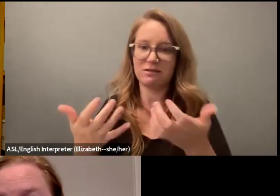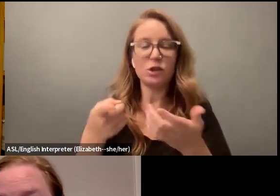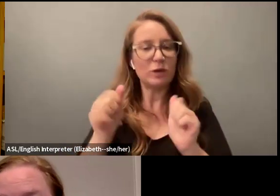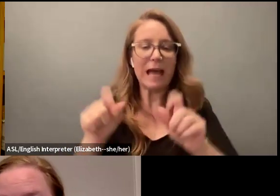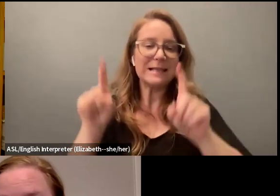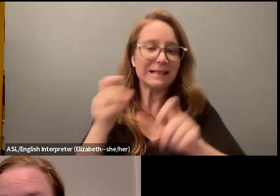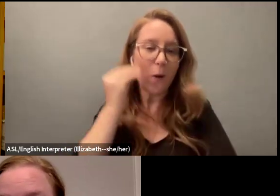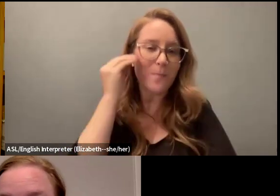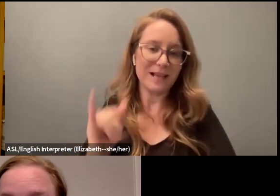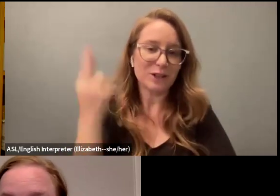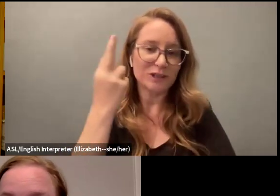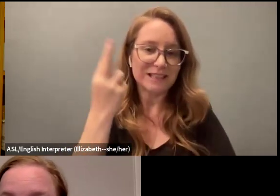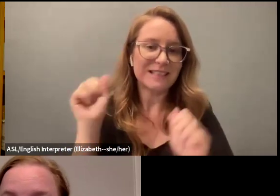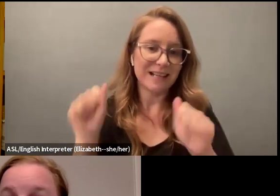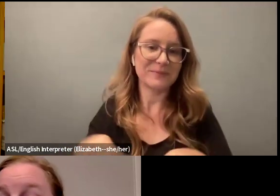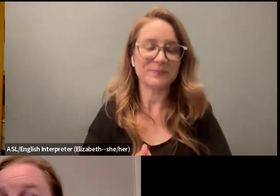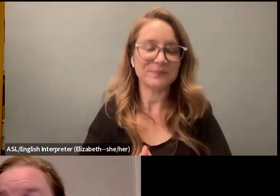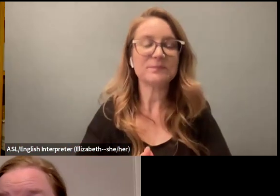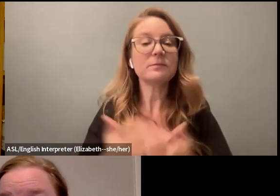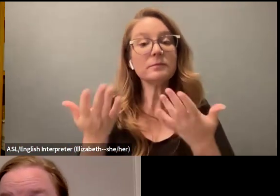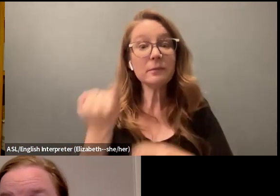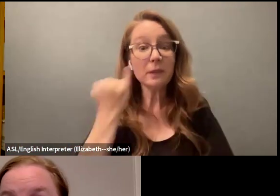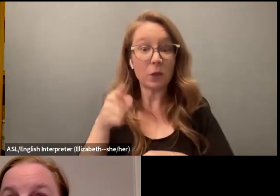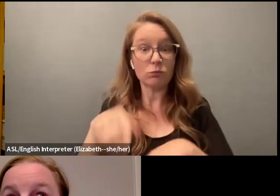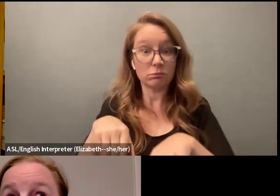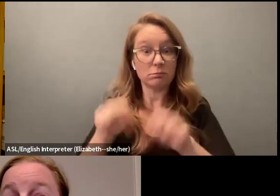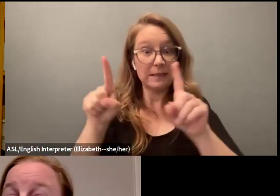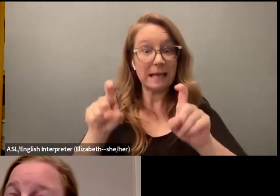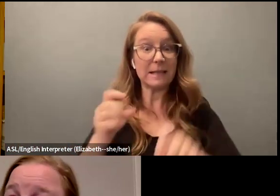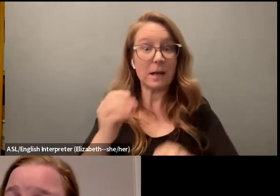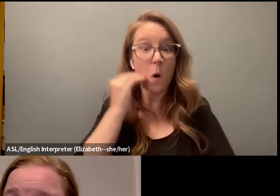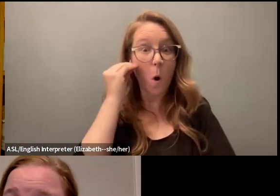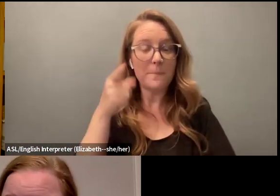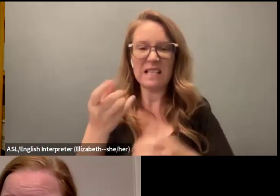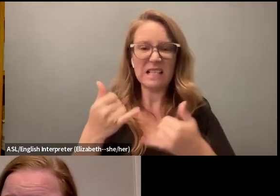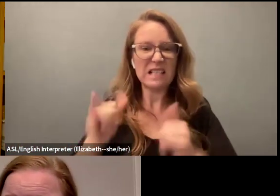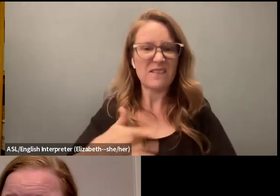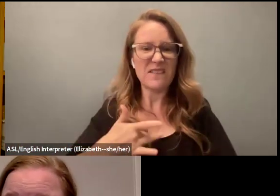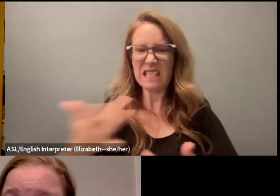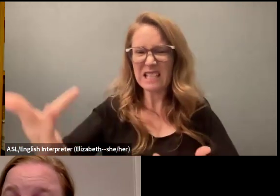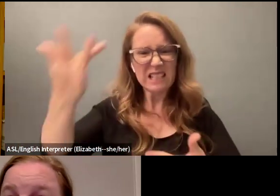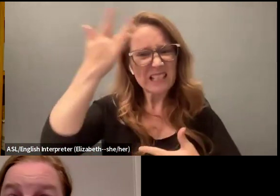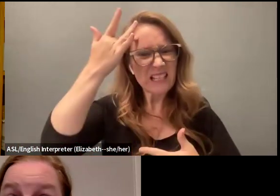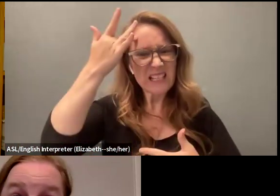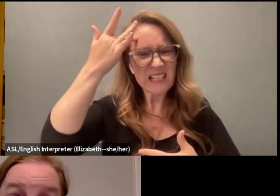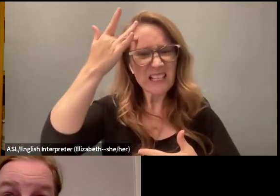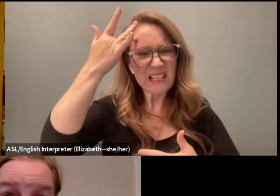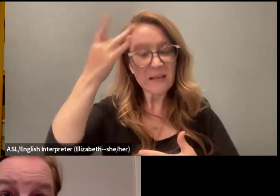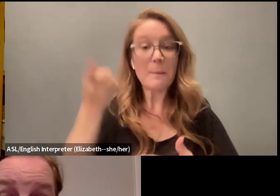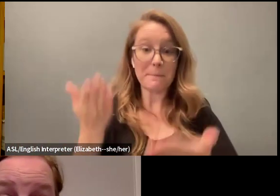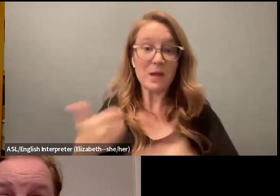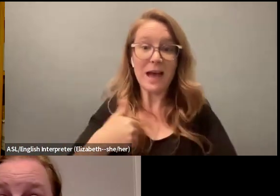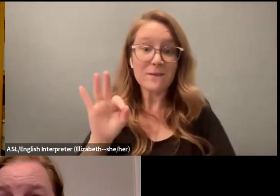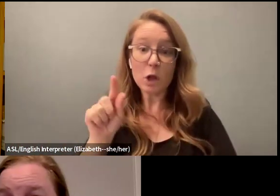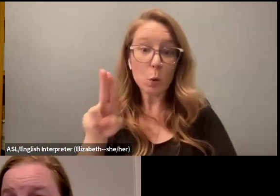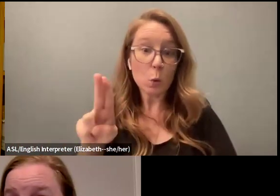for it at home. So if you test for it and you still feel sick, you might have the